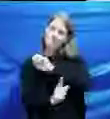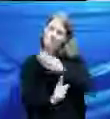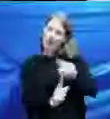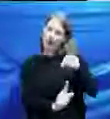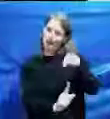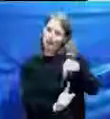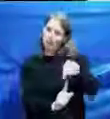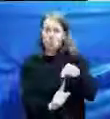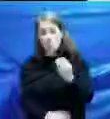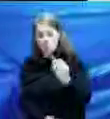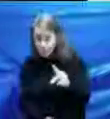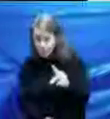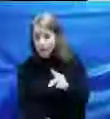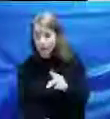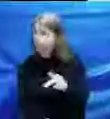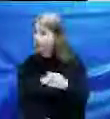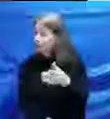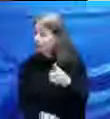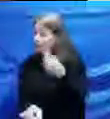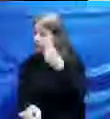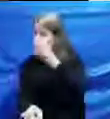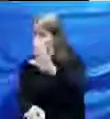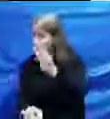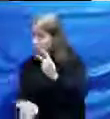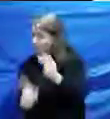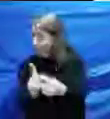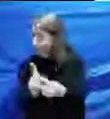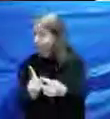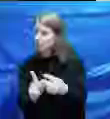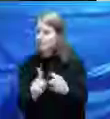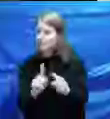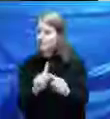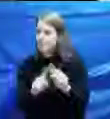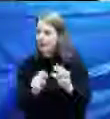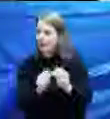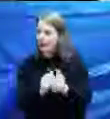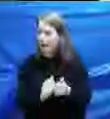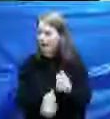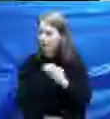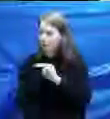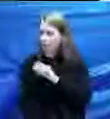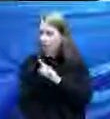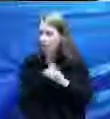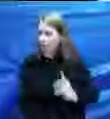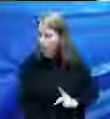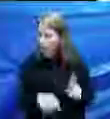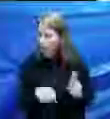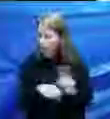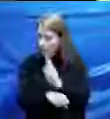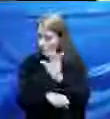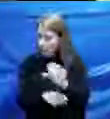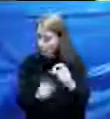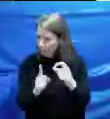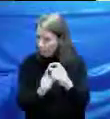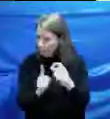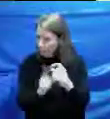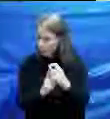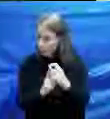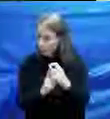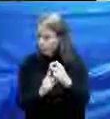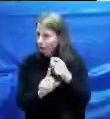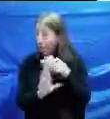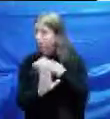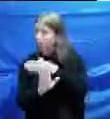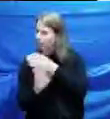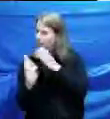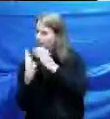first introduce the word Yeah. tension, and then where does he go with that? Right. You know, and that, I think, that requires